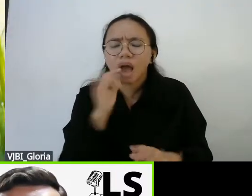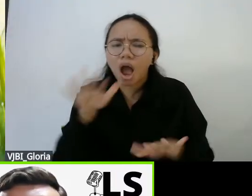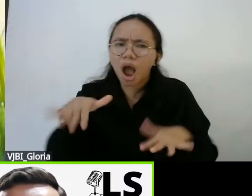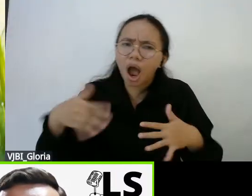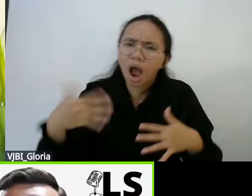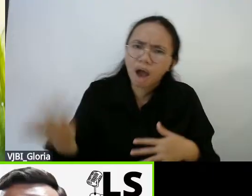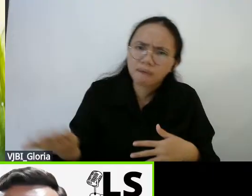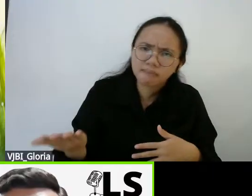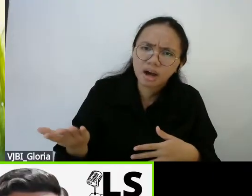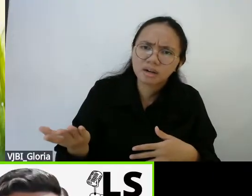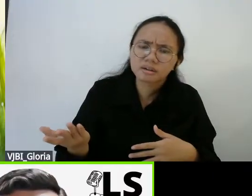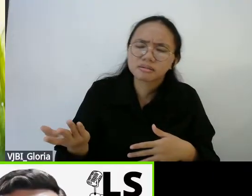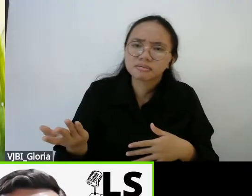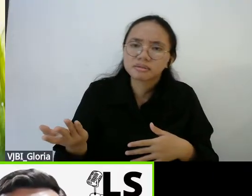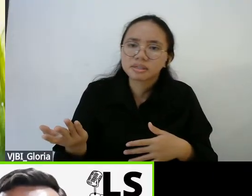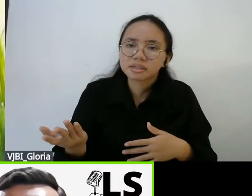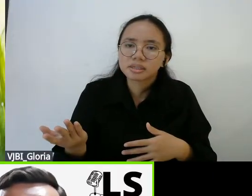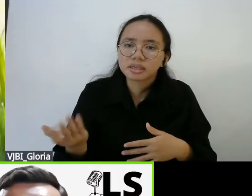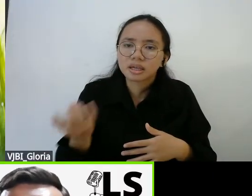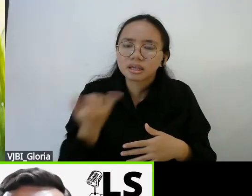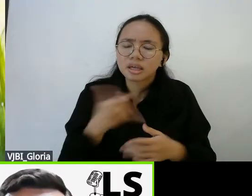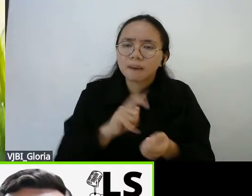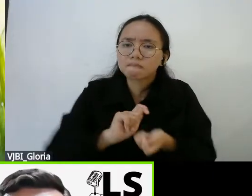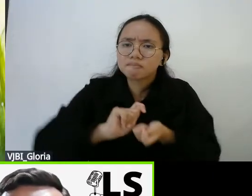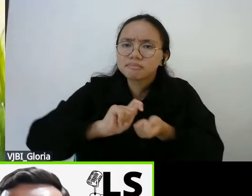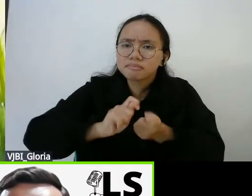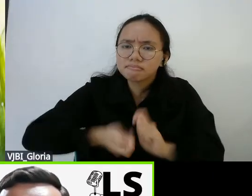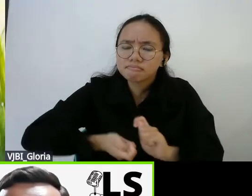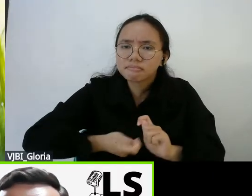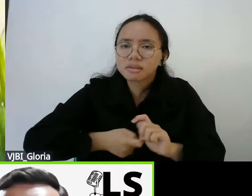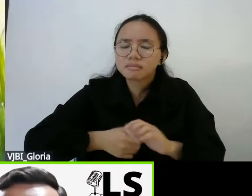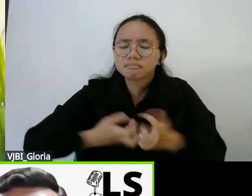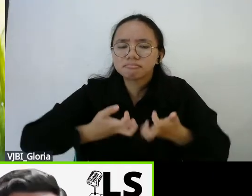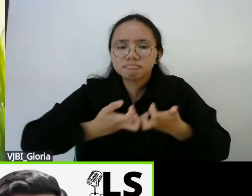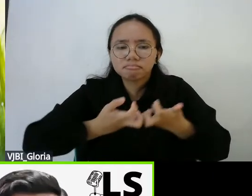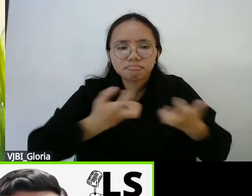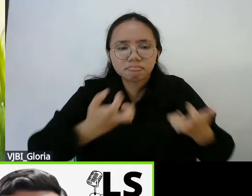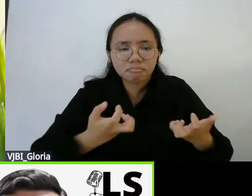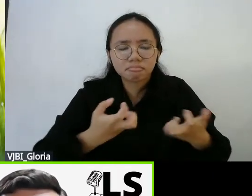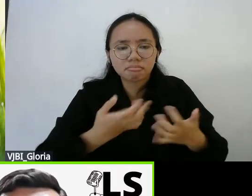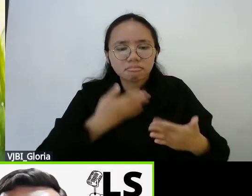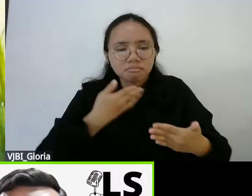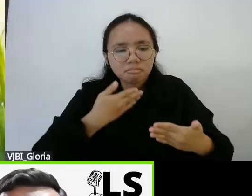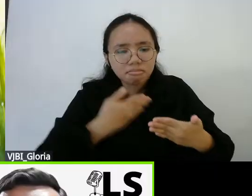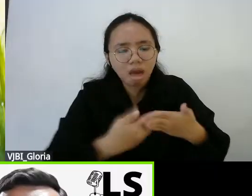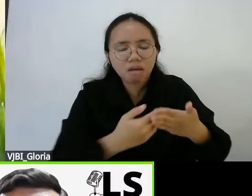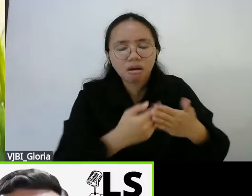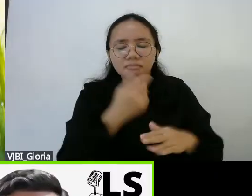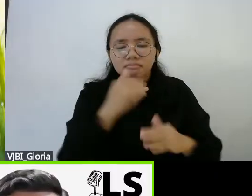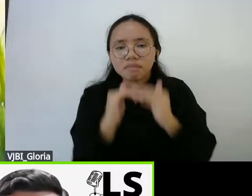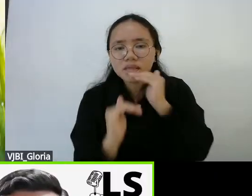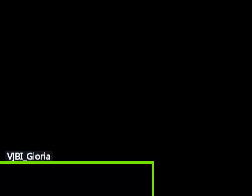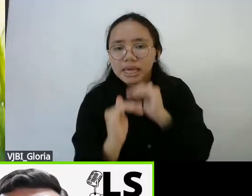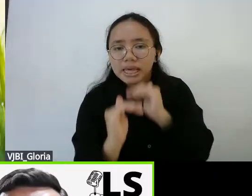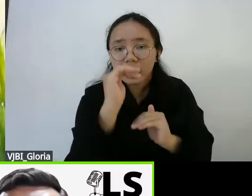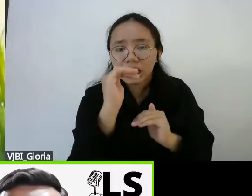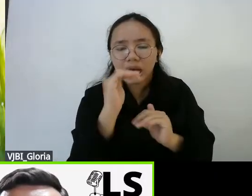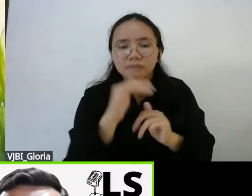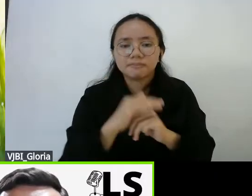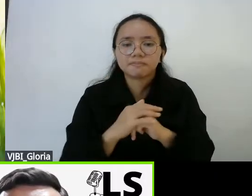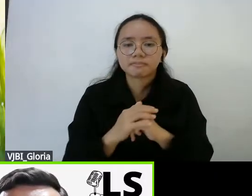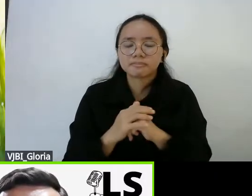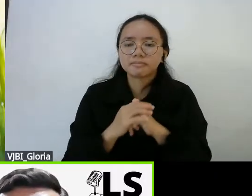challenges of disability services in developed and developing countries? And what are your opinions